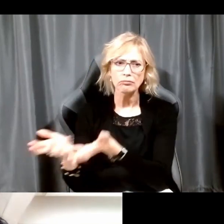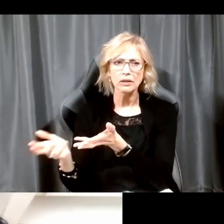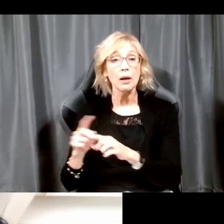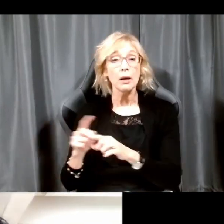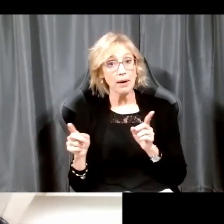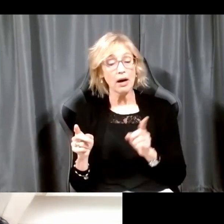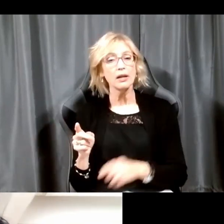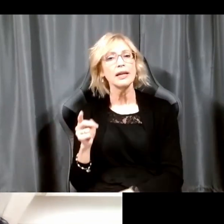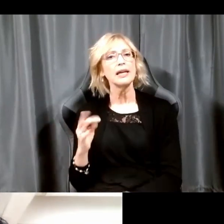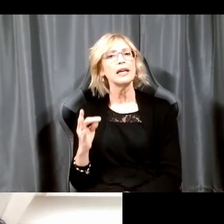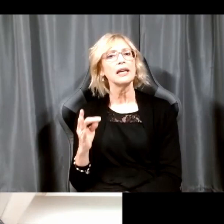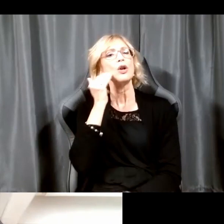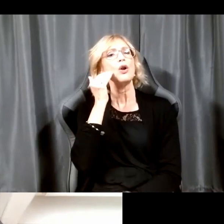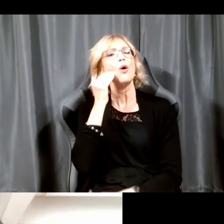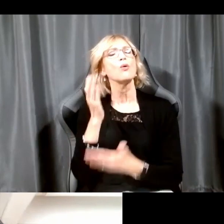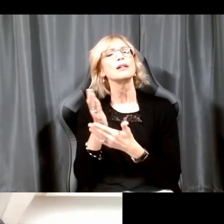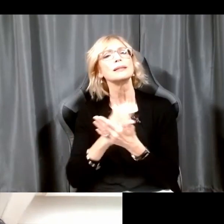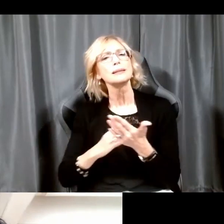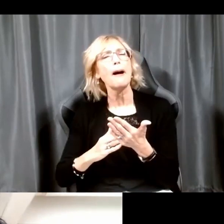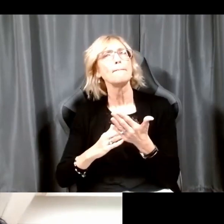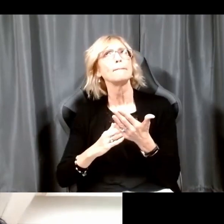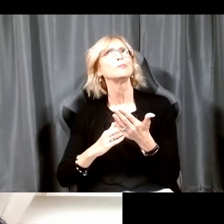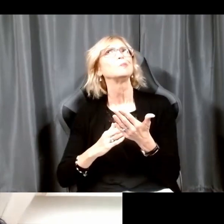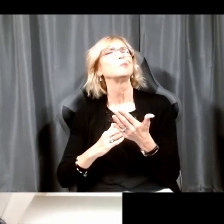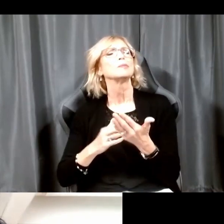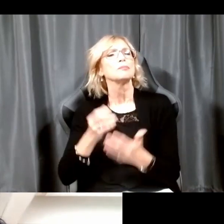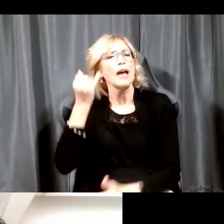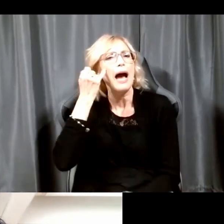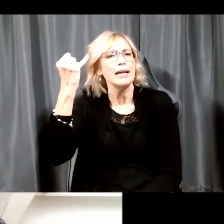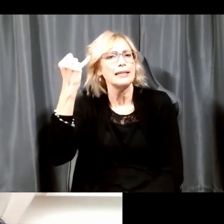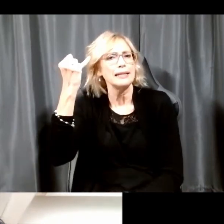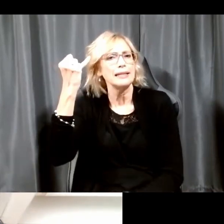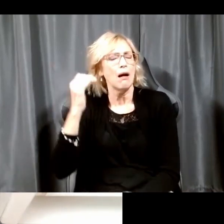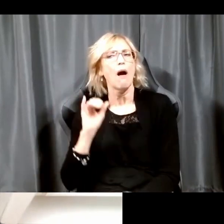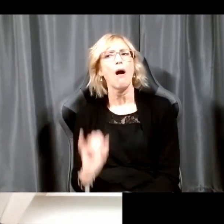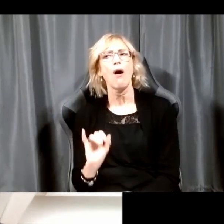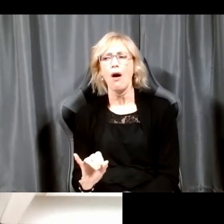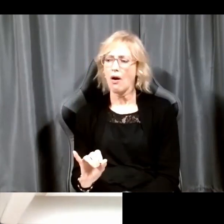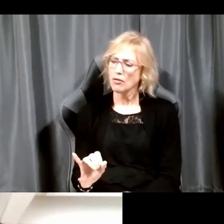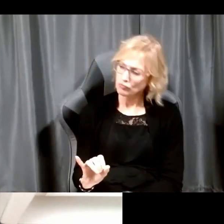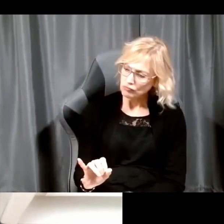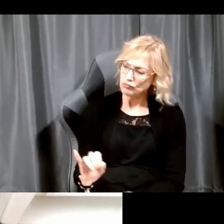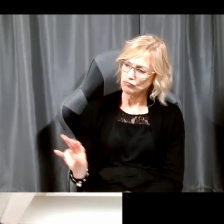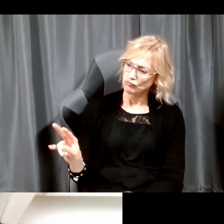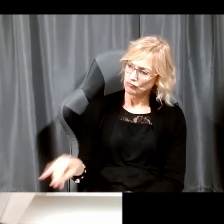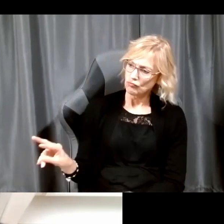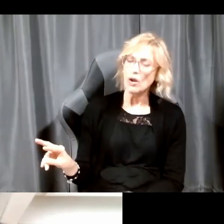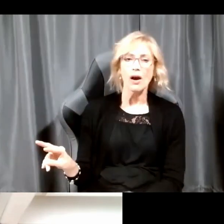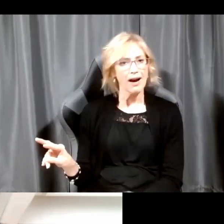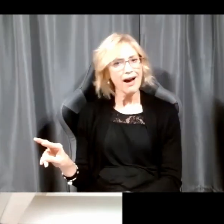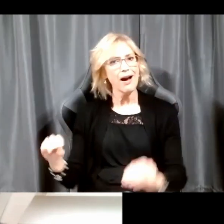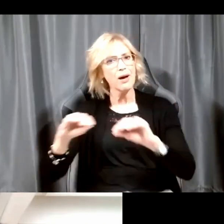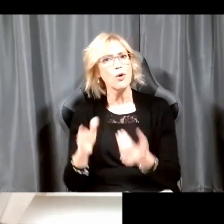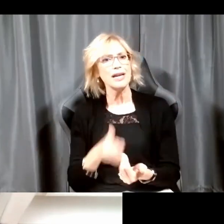have, some idea or observations done with the 10 characteristics, it makes it